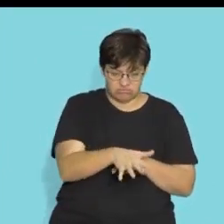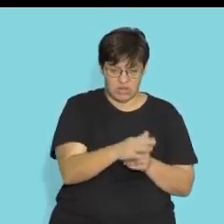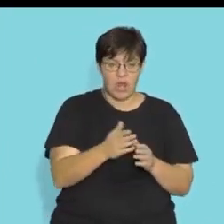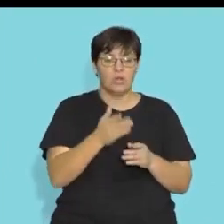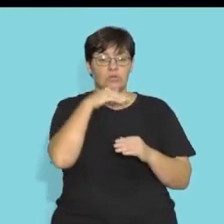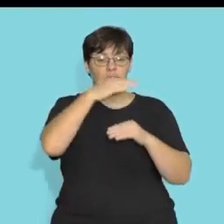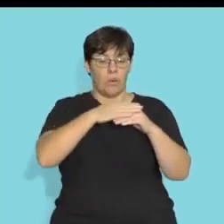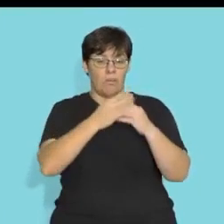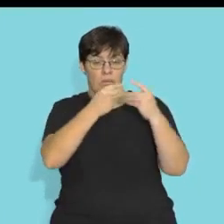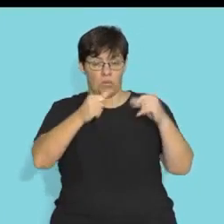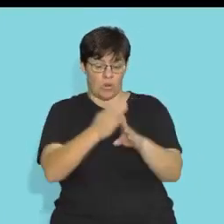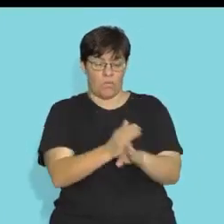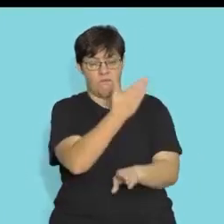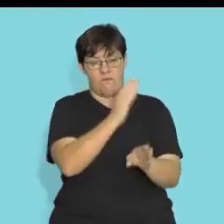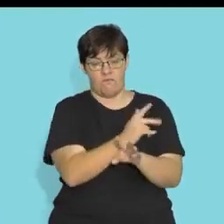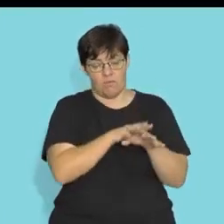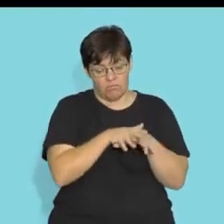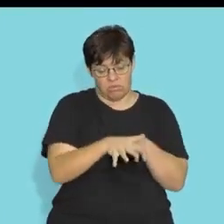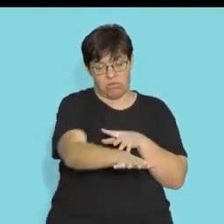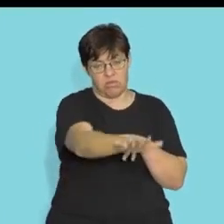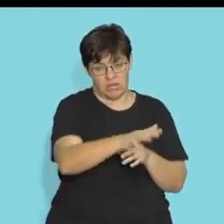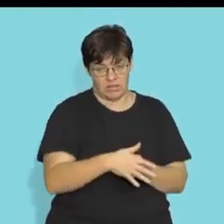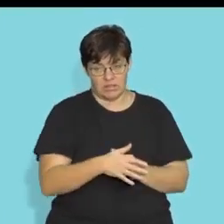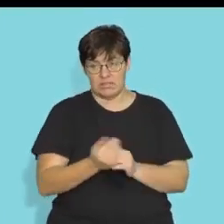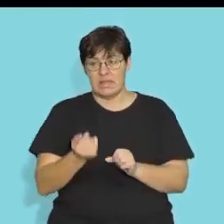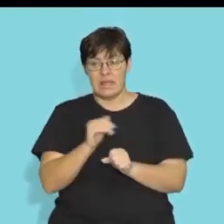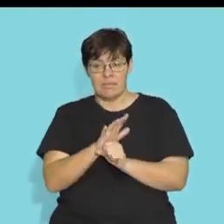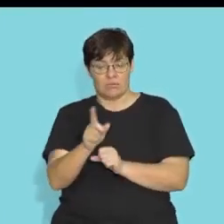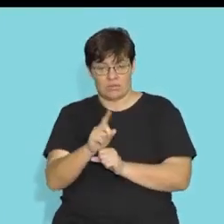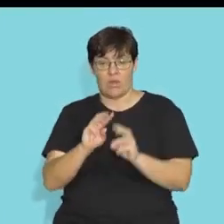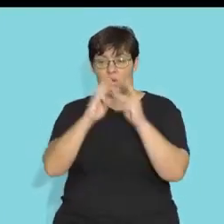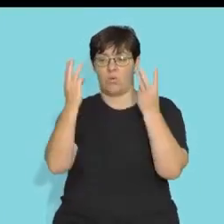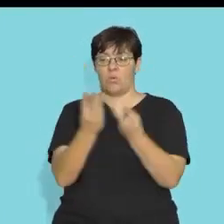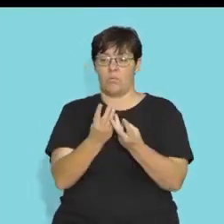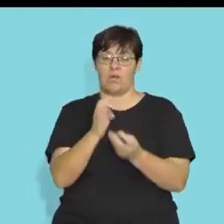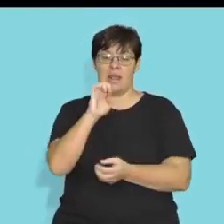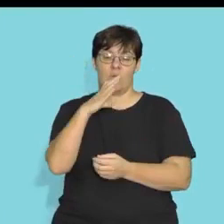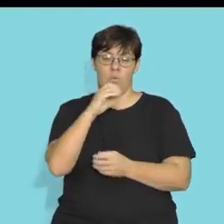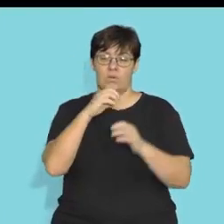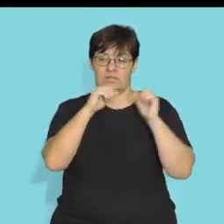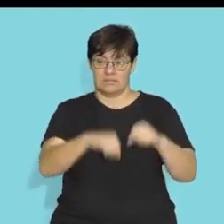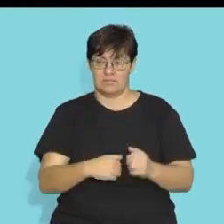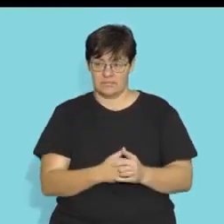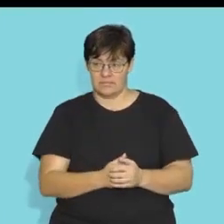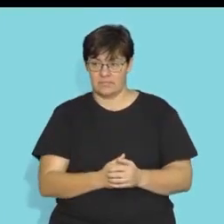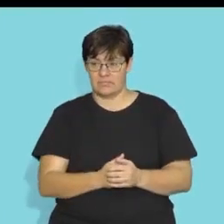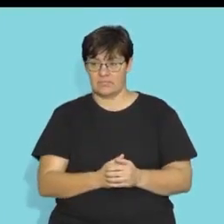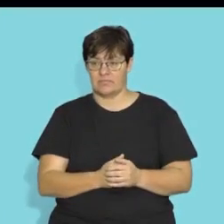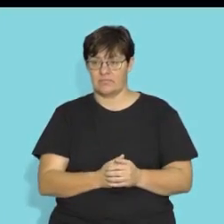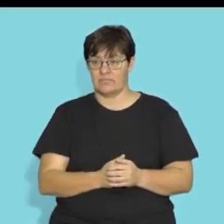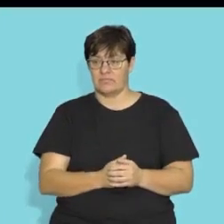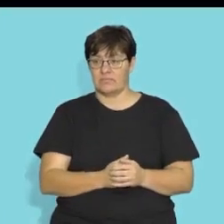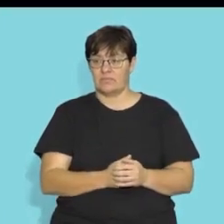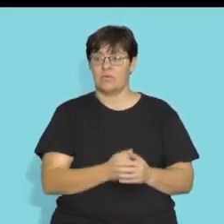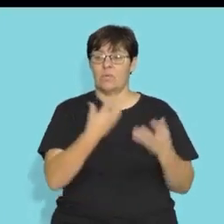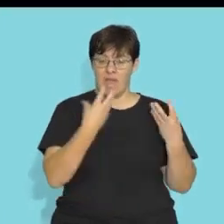these surfaces, we find that lots of the topsoil is removed. Again, the impact that this has is on the global ecosystem.